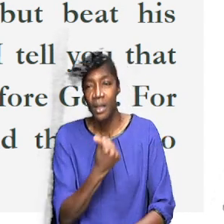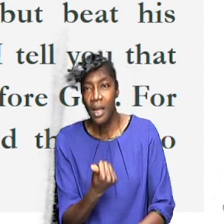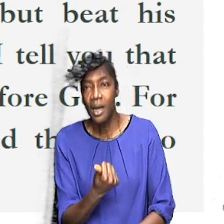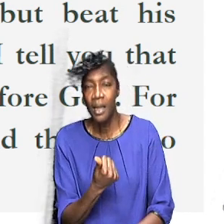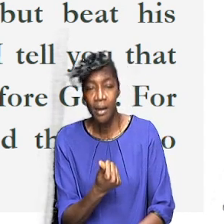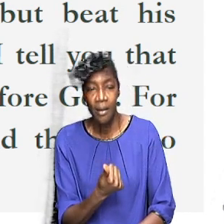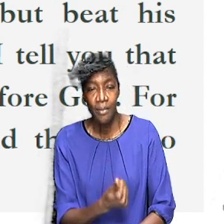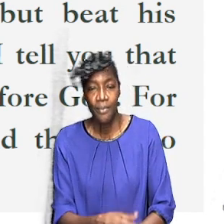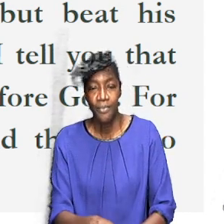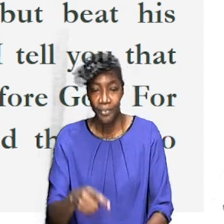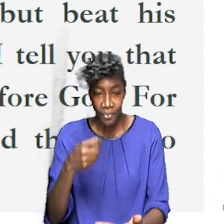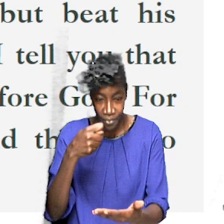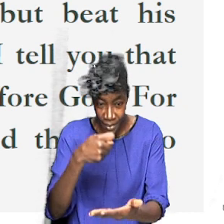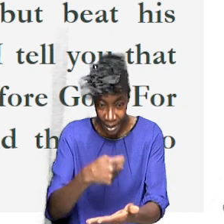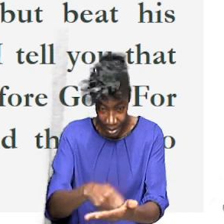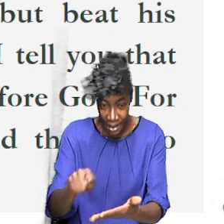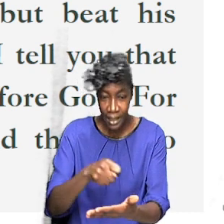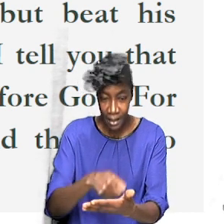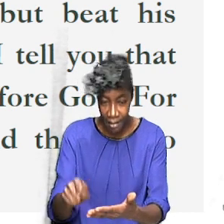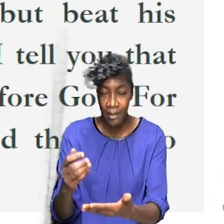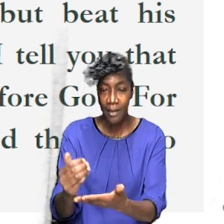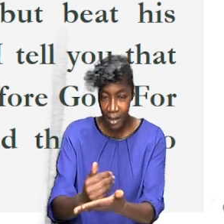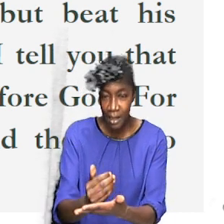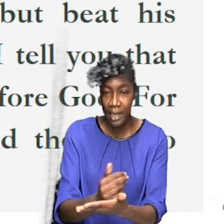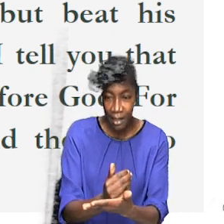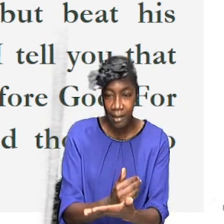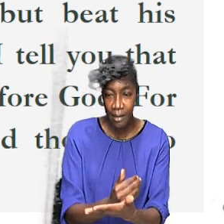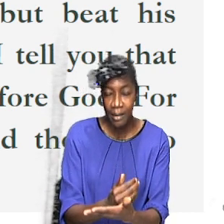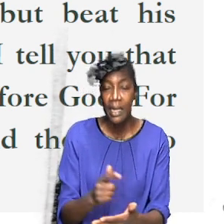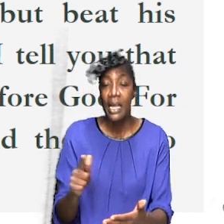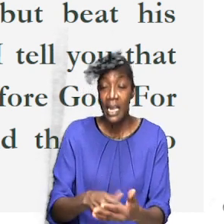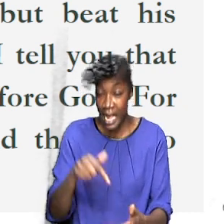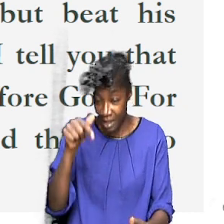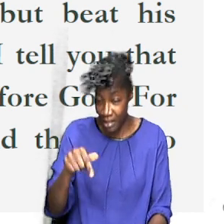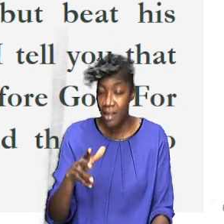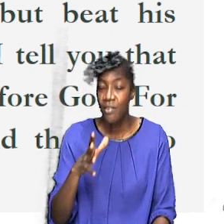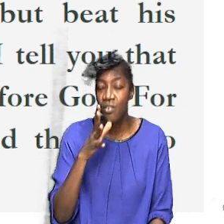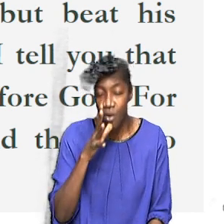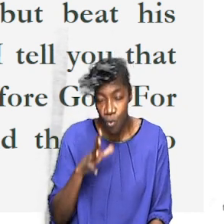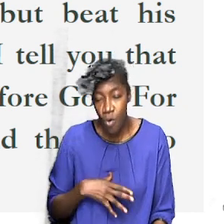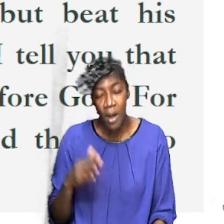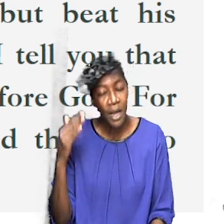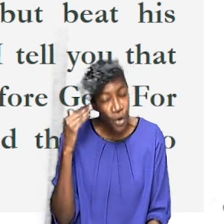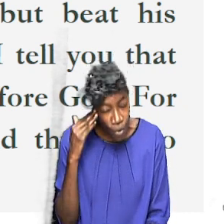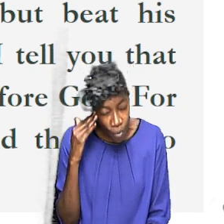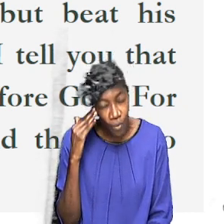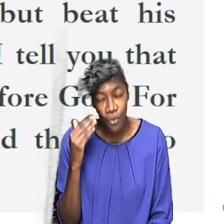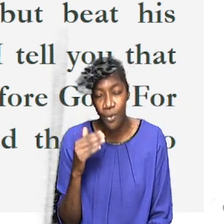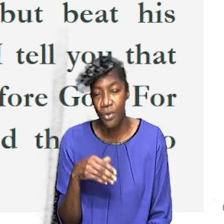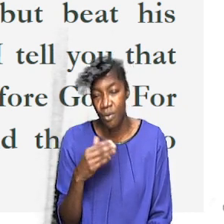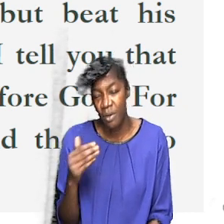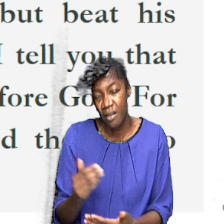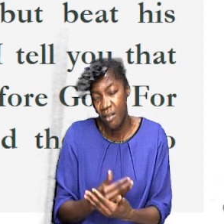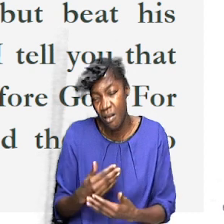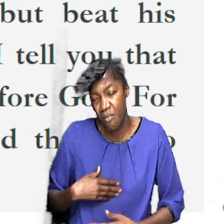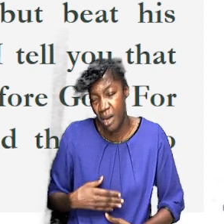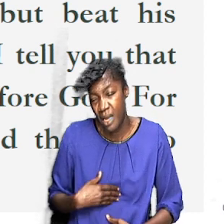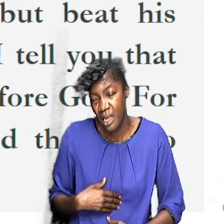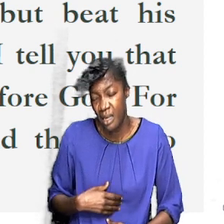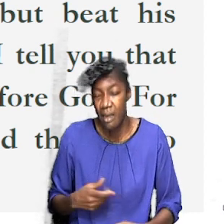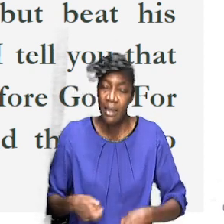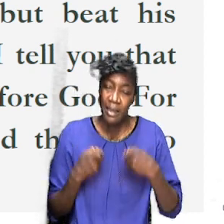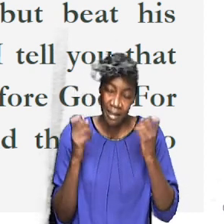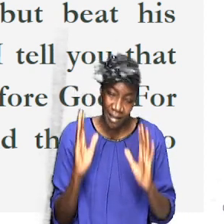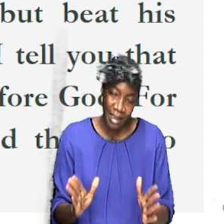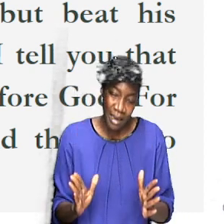tax collector. And the tax collectors were, like this woman, was known to be somebody that is a sinner,